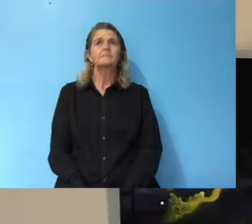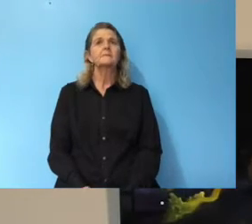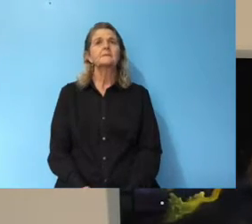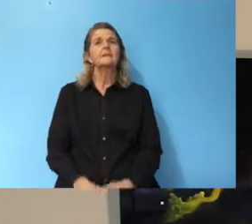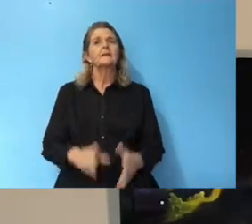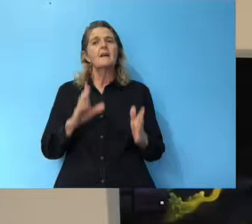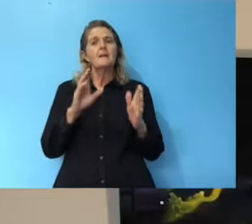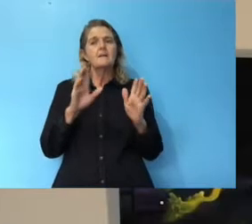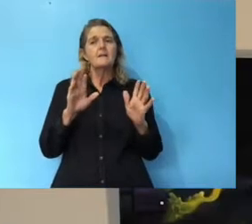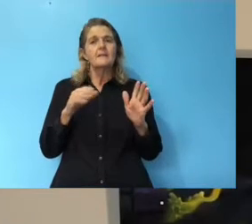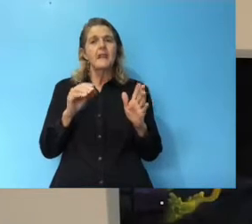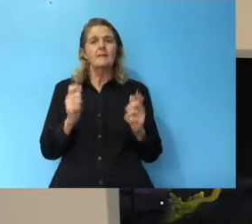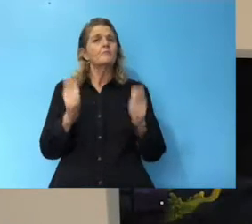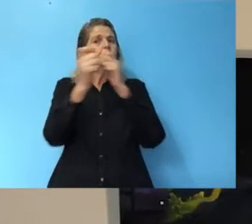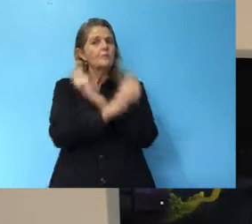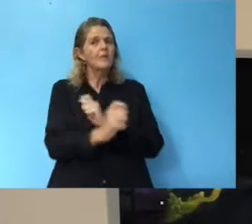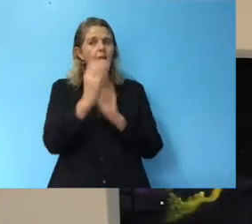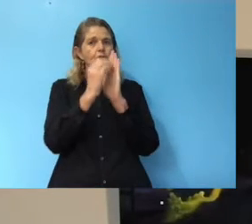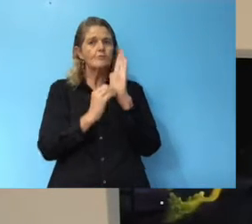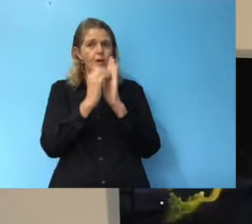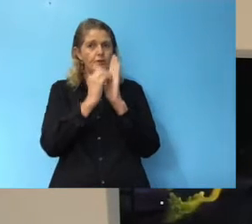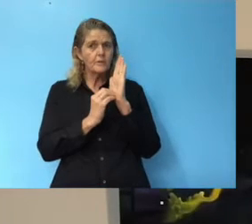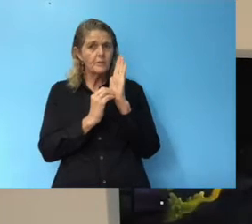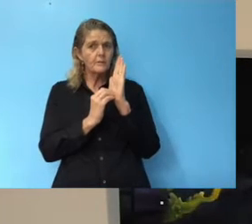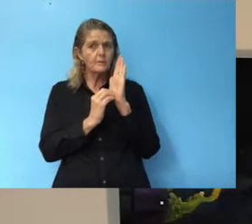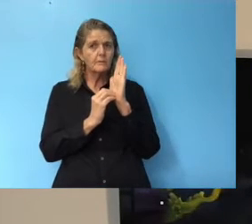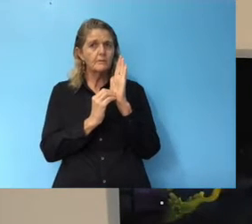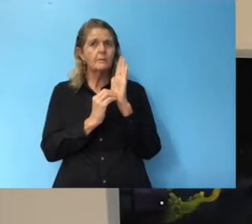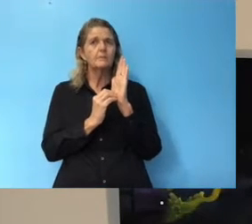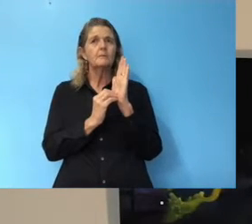and I'm going to get a bit, I'm just going to wash, actually I'll switch brushes.